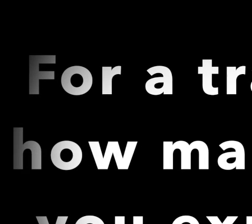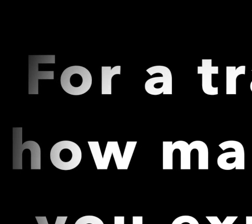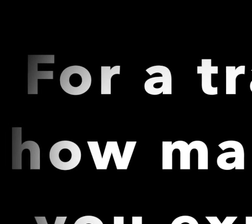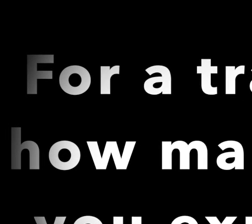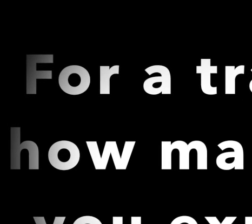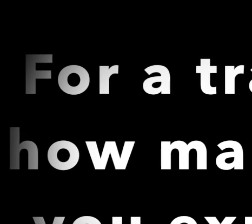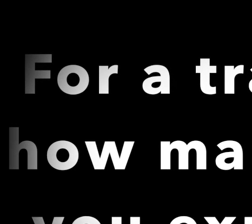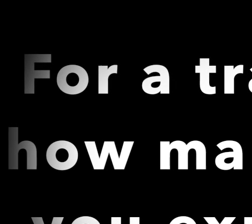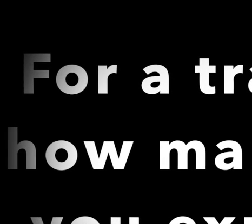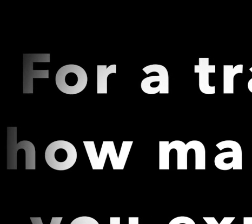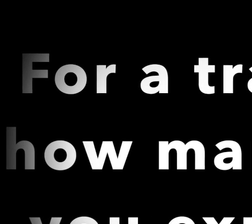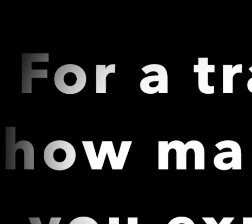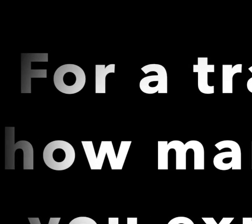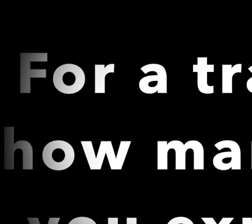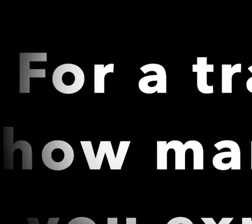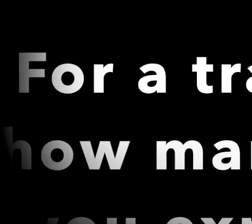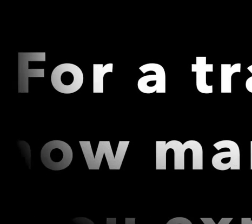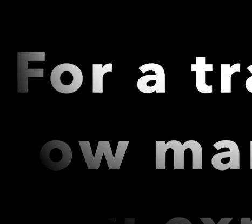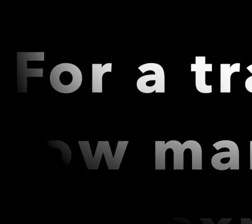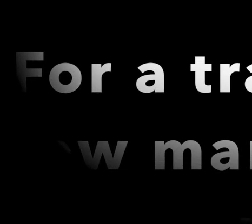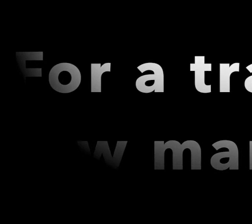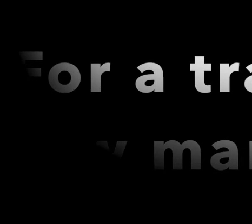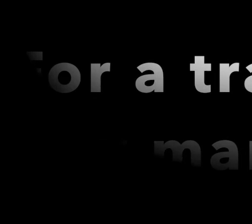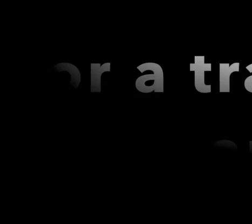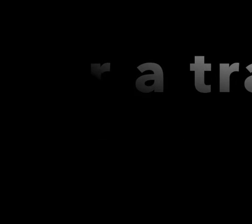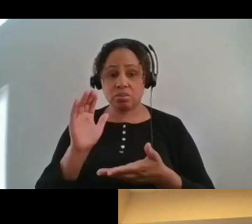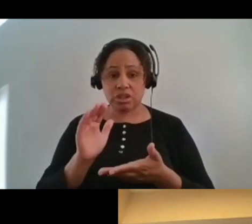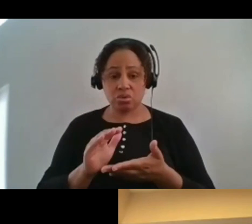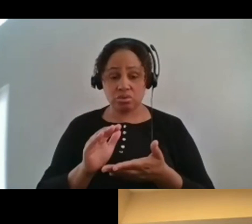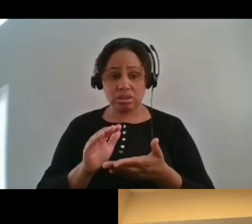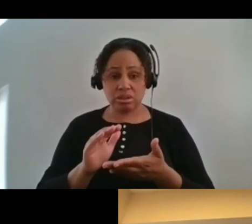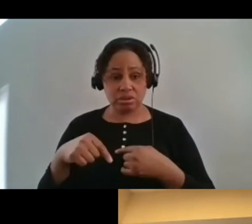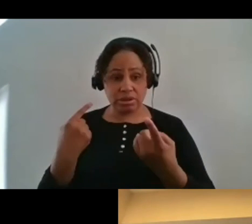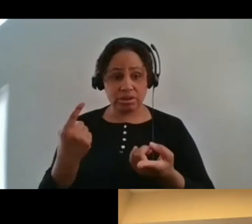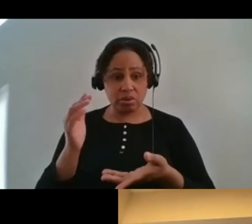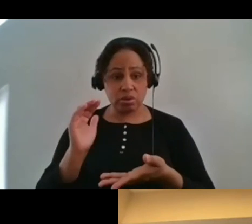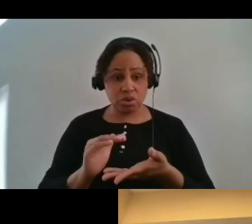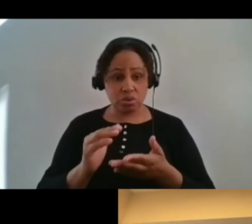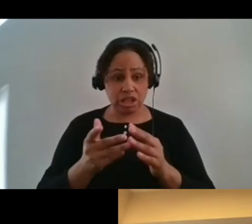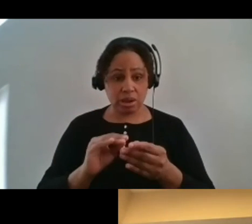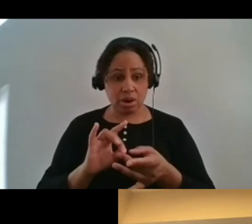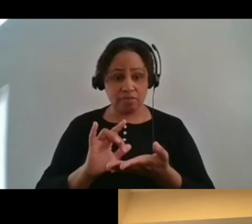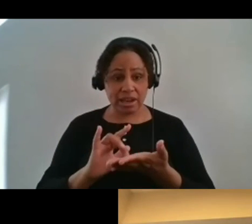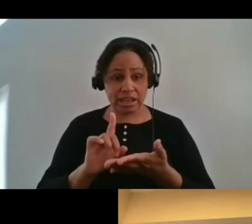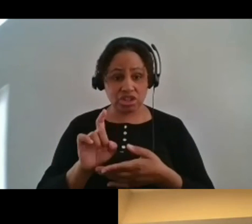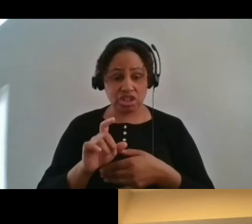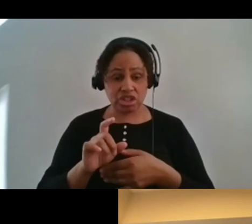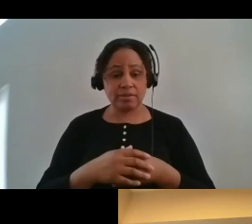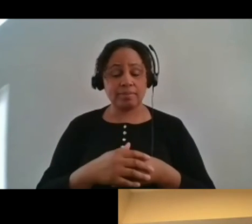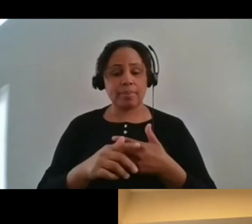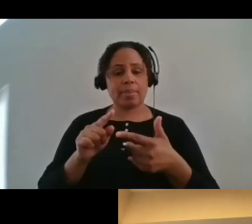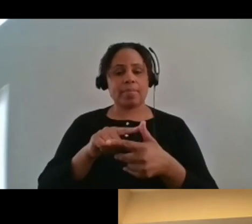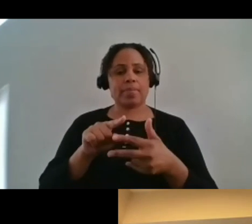at that time? And has that come down since? So there are 3 medications that I have to